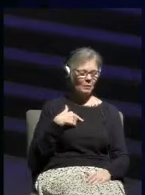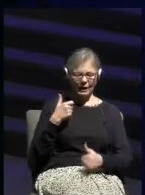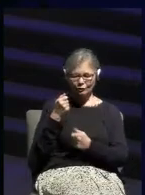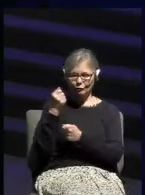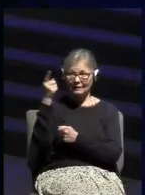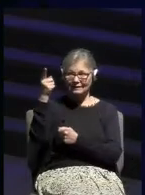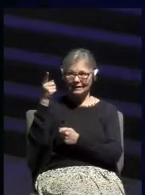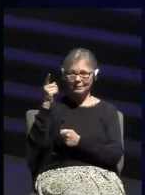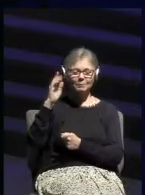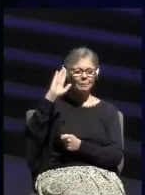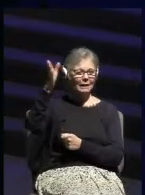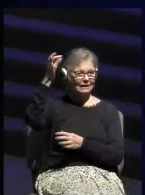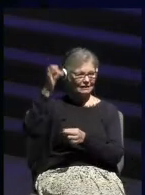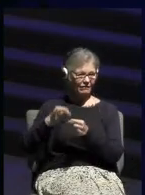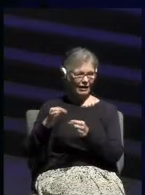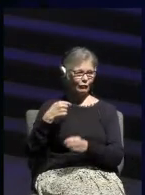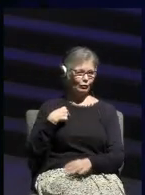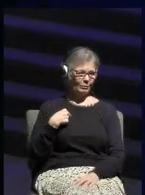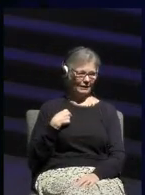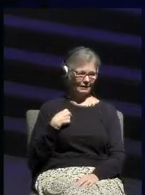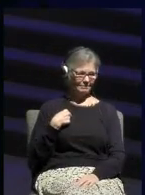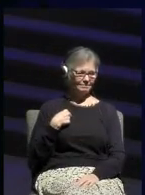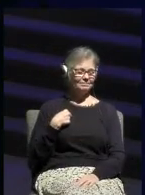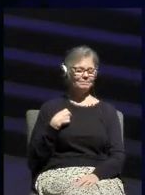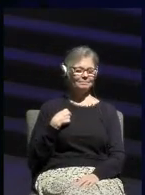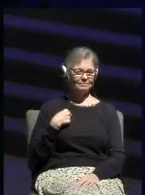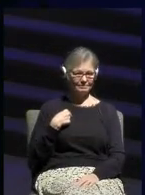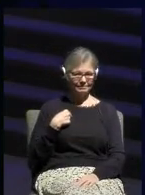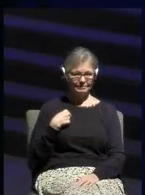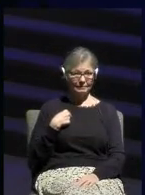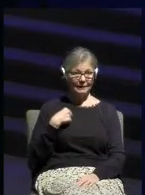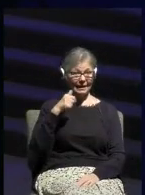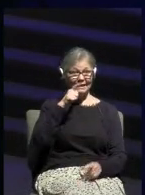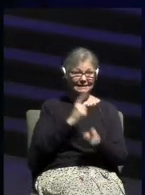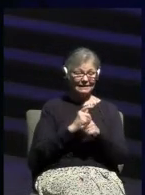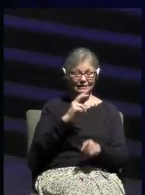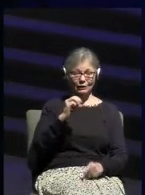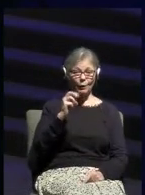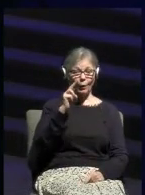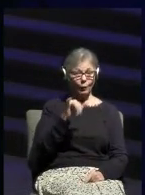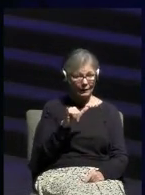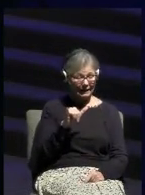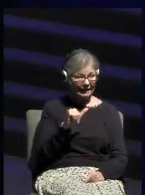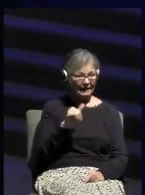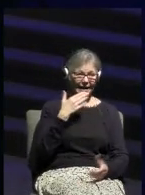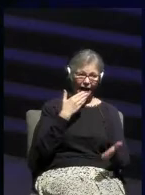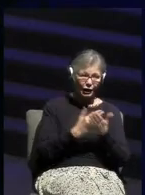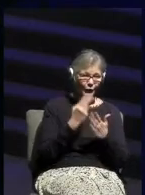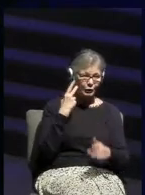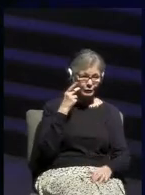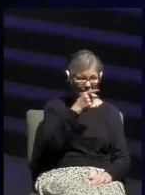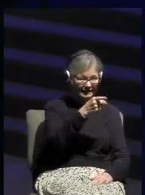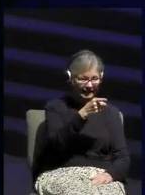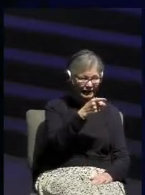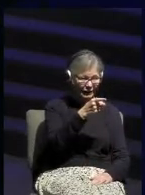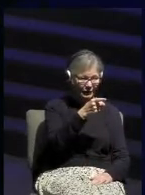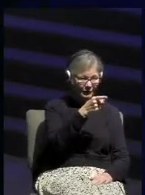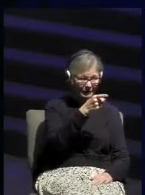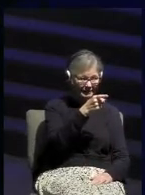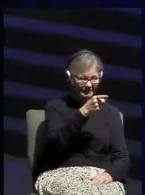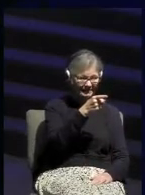Him. His faithfulness is seen. Sister Uni, it is so good to see you.